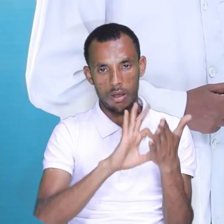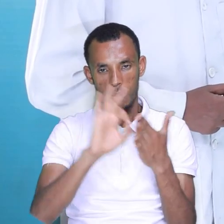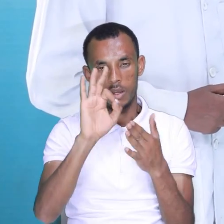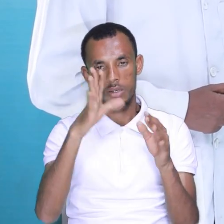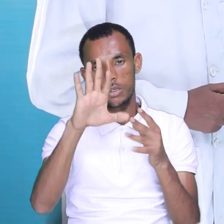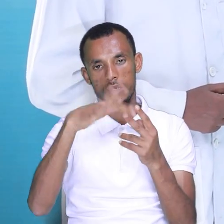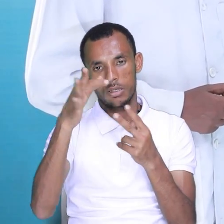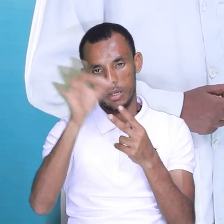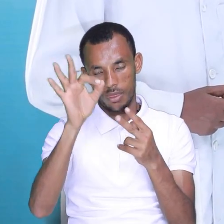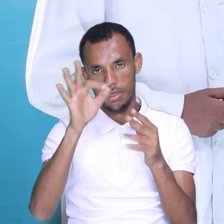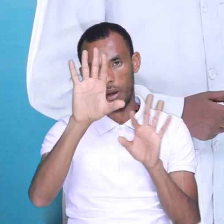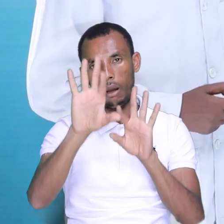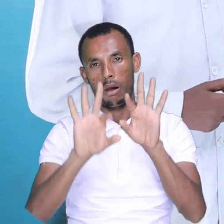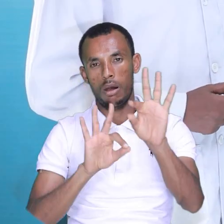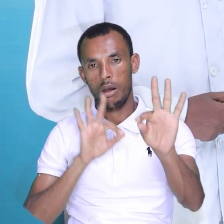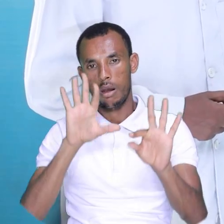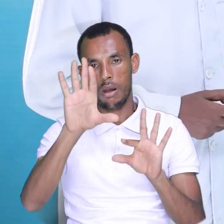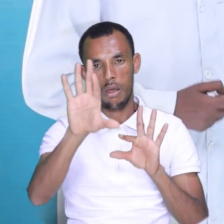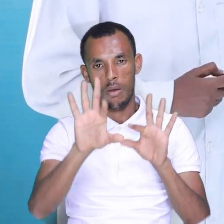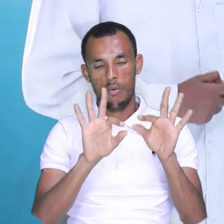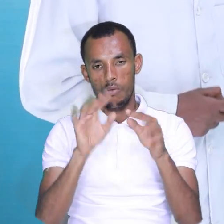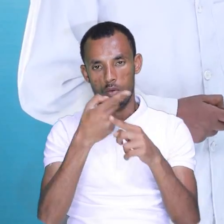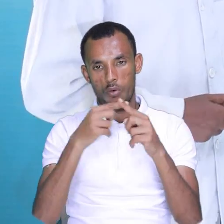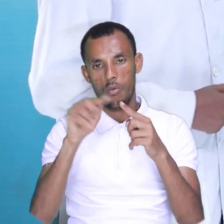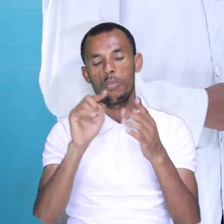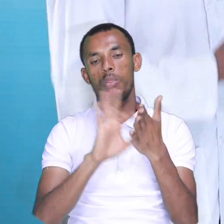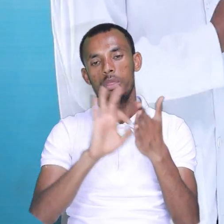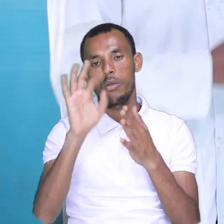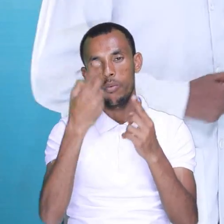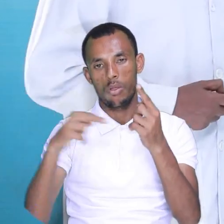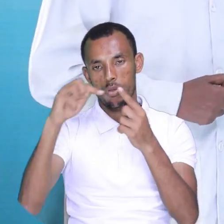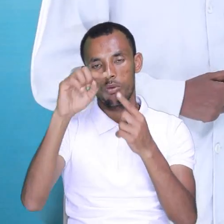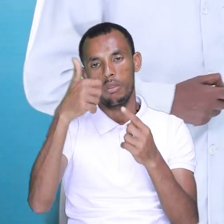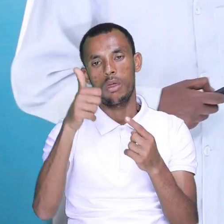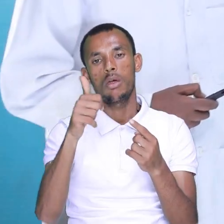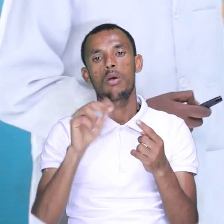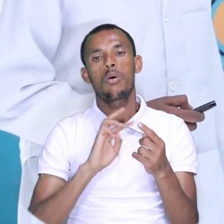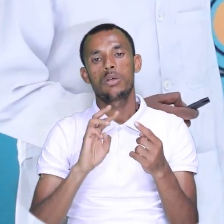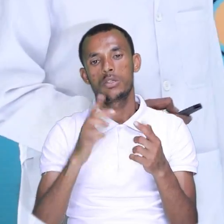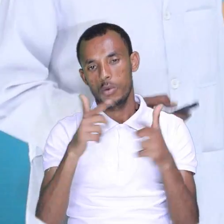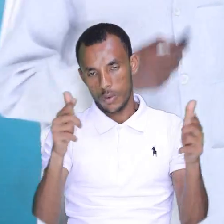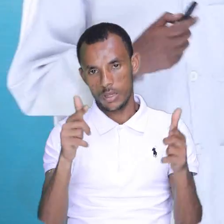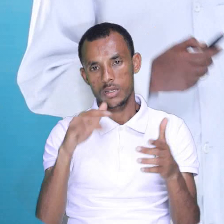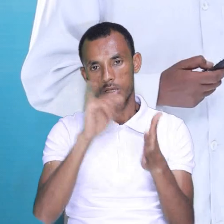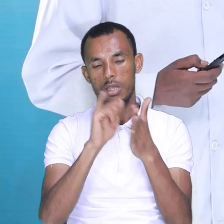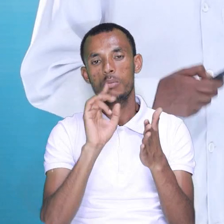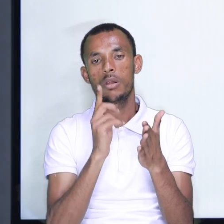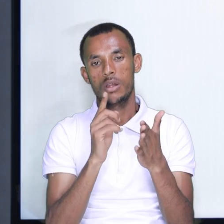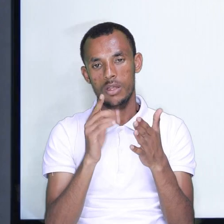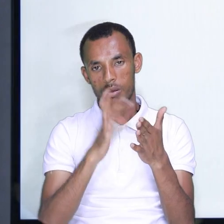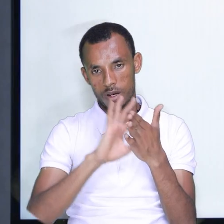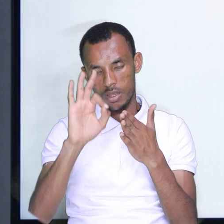is selected at random from the integers 1 to 10, what is the probability that the number selected is a prime